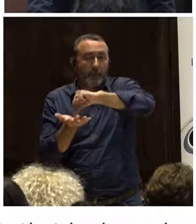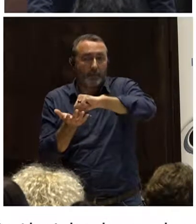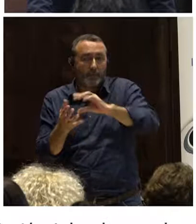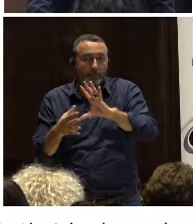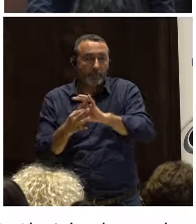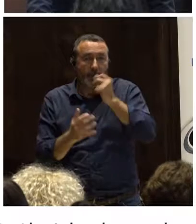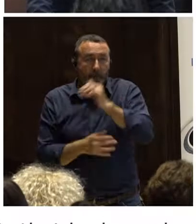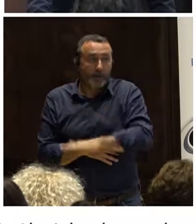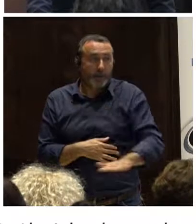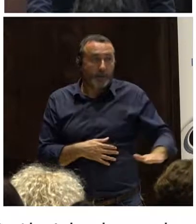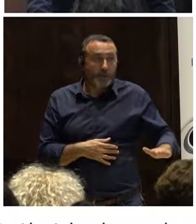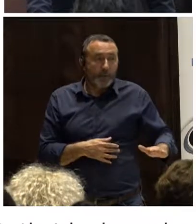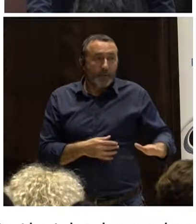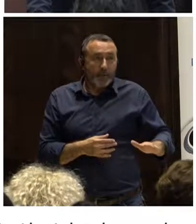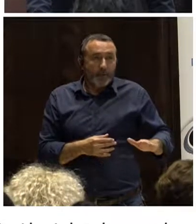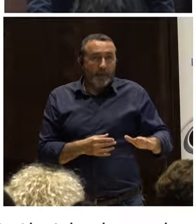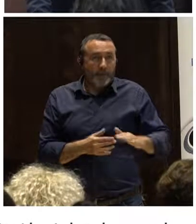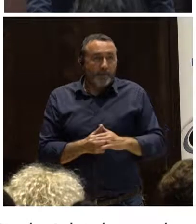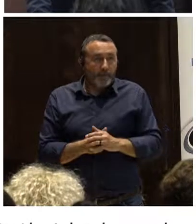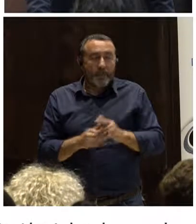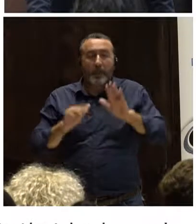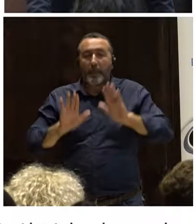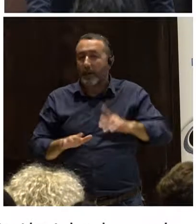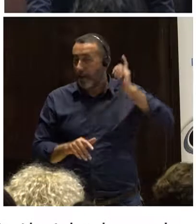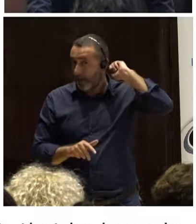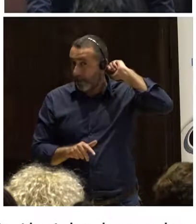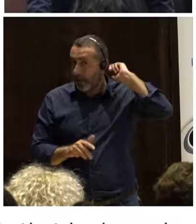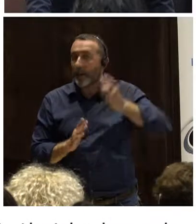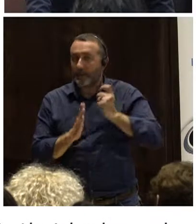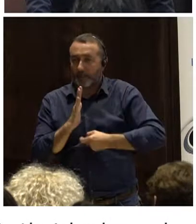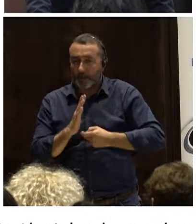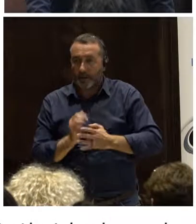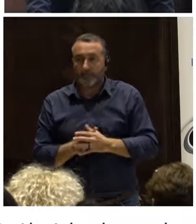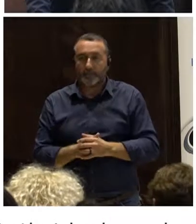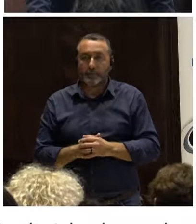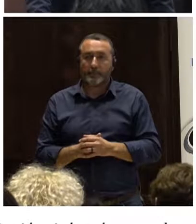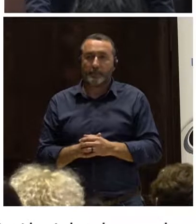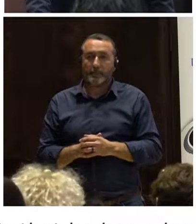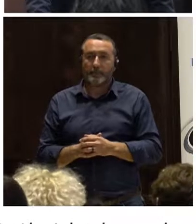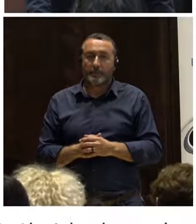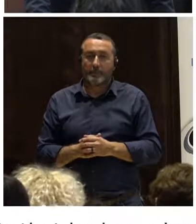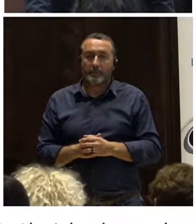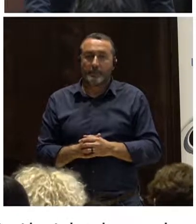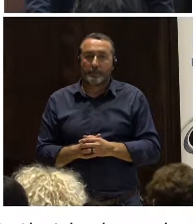in Lisbon for ALS affected people.